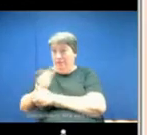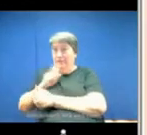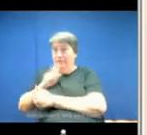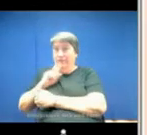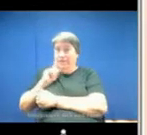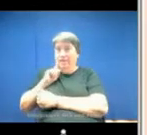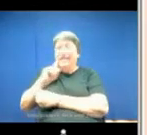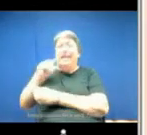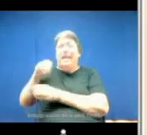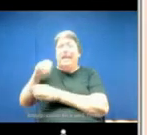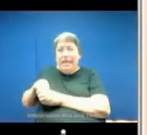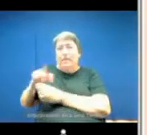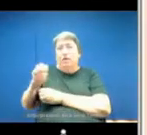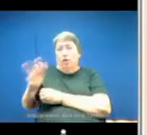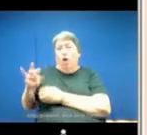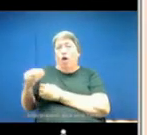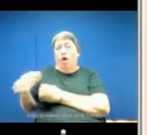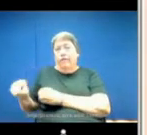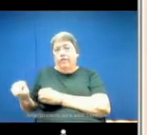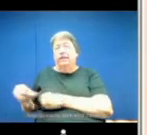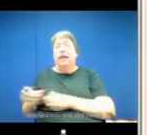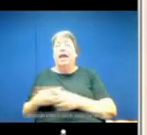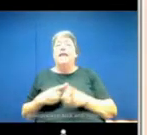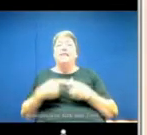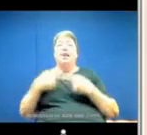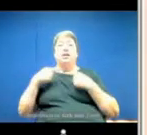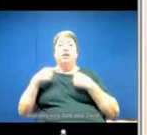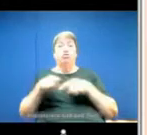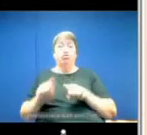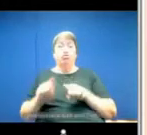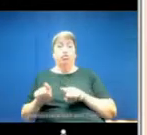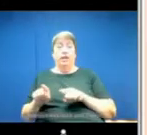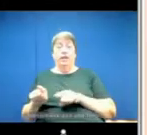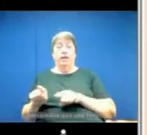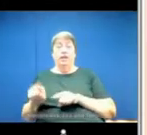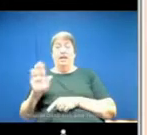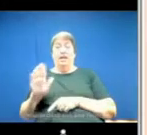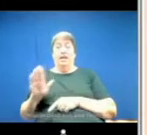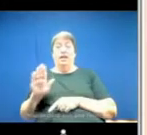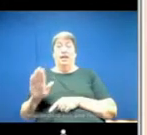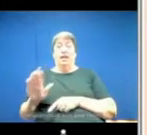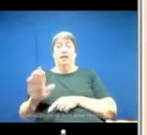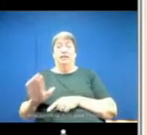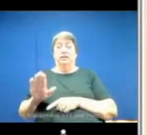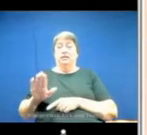law office. Then during the plaintiff's deposition, only 1 was present as a table interpreter.